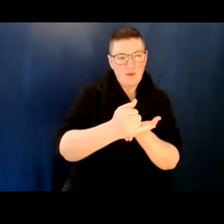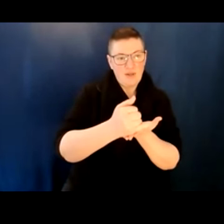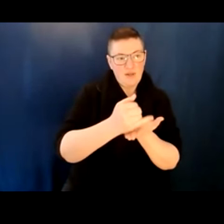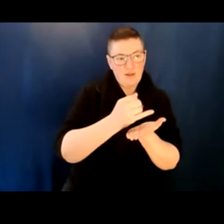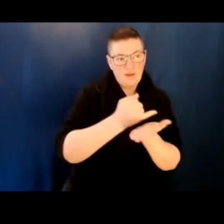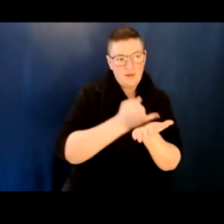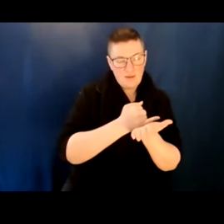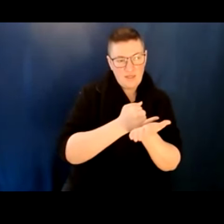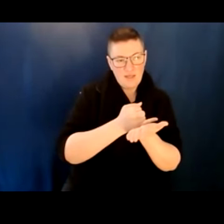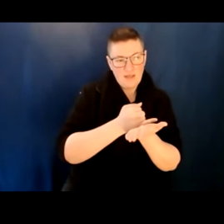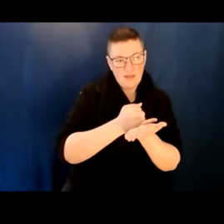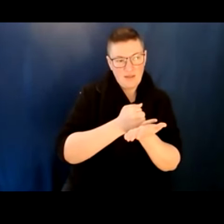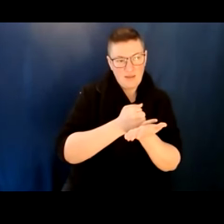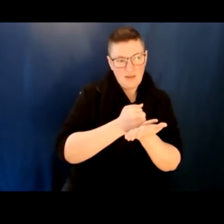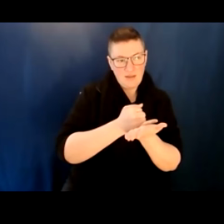So